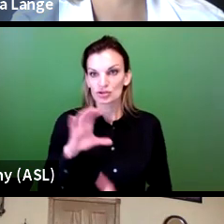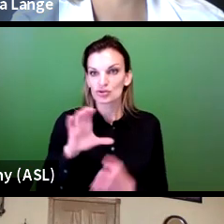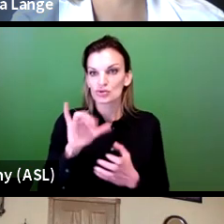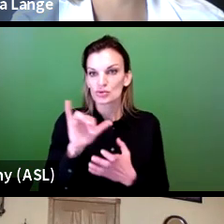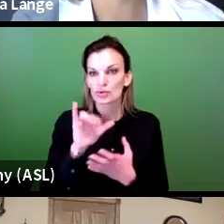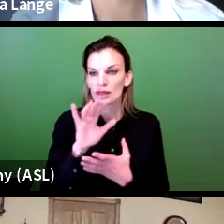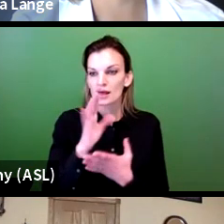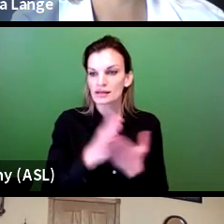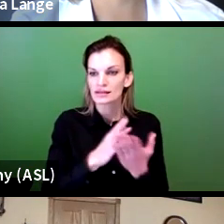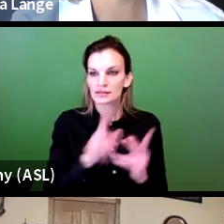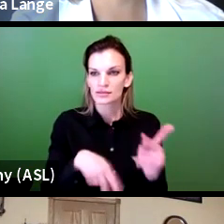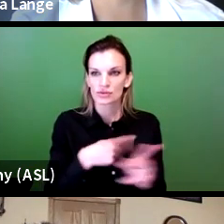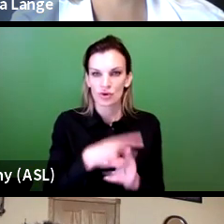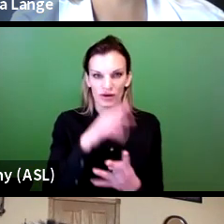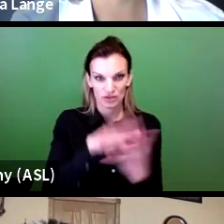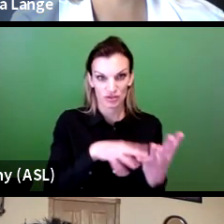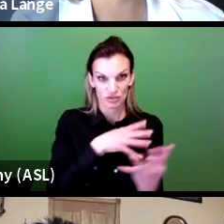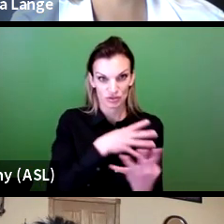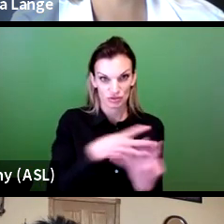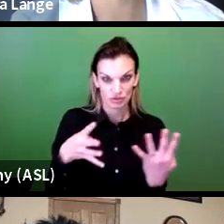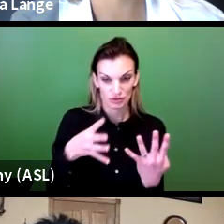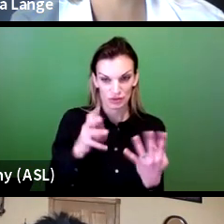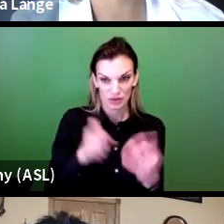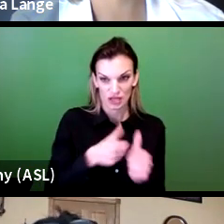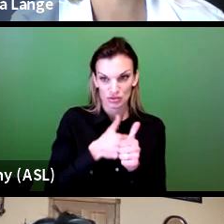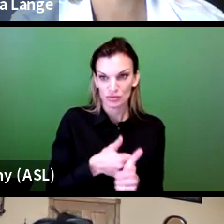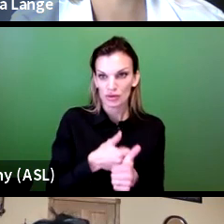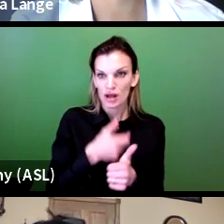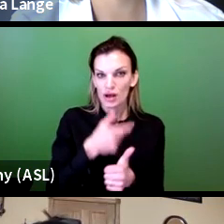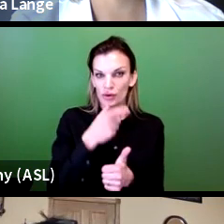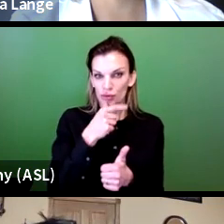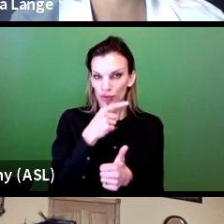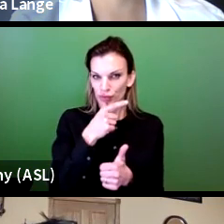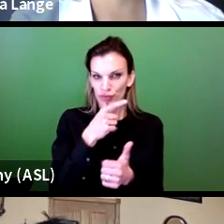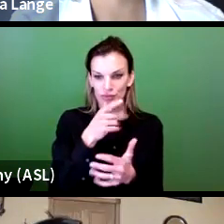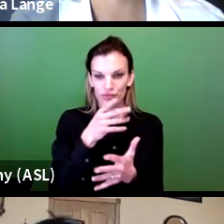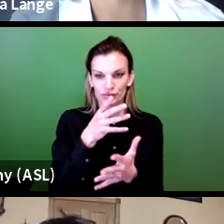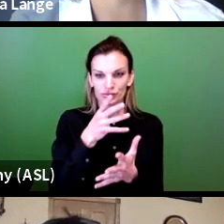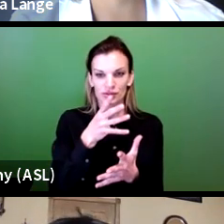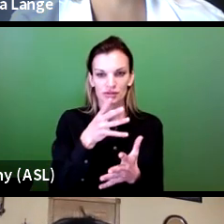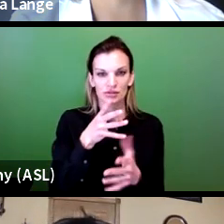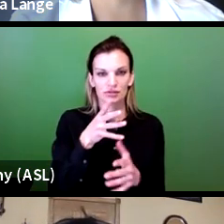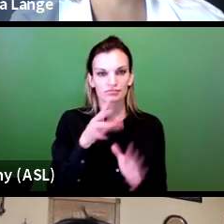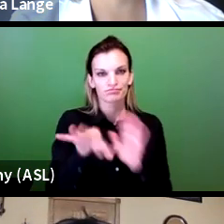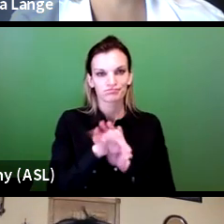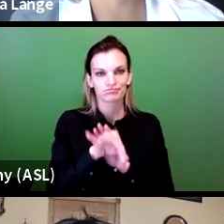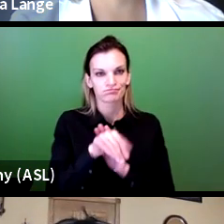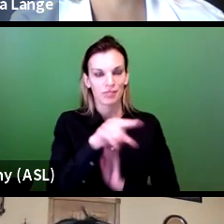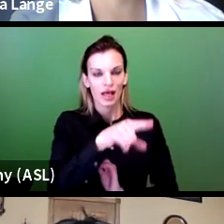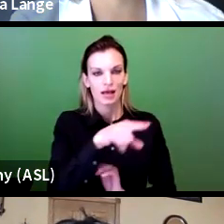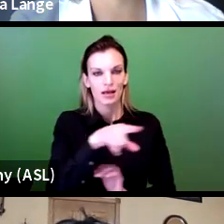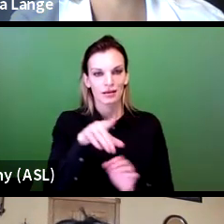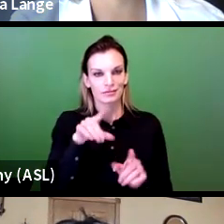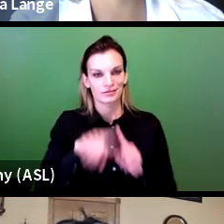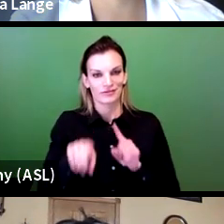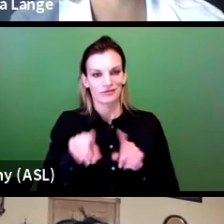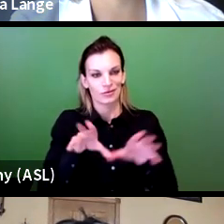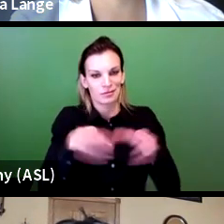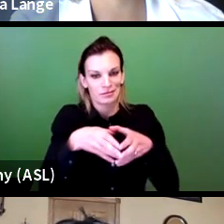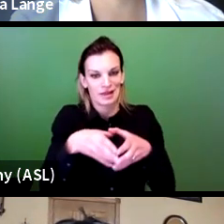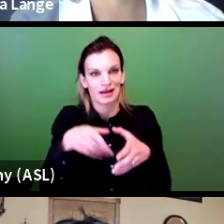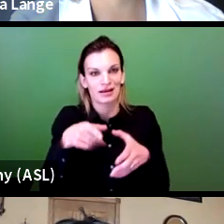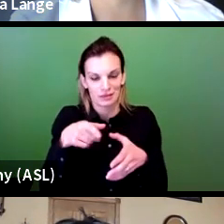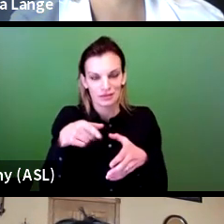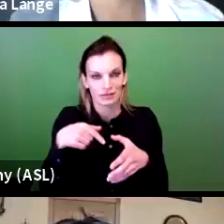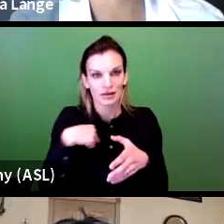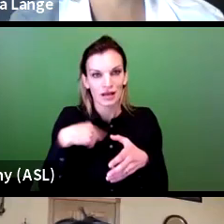type that we can begin to track who's on which committees. And then I'll forward that over for